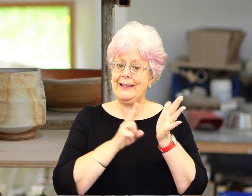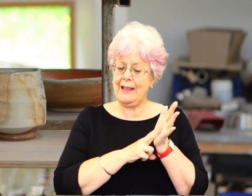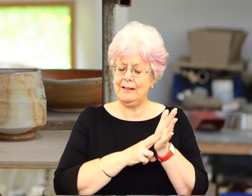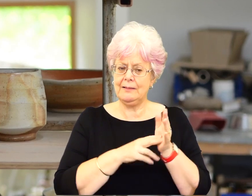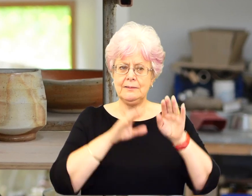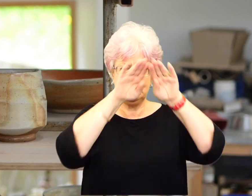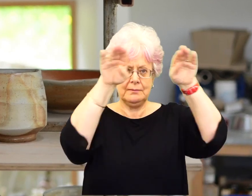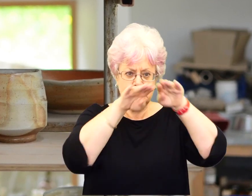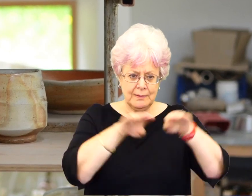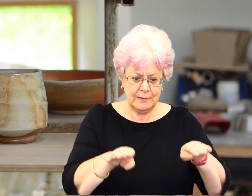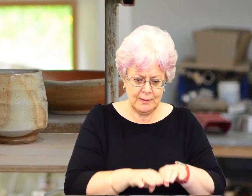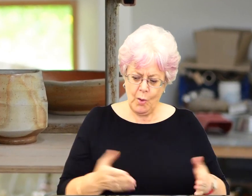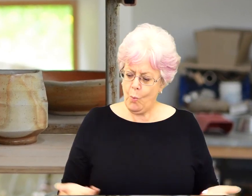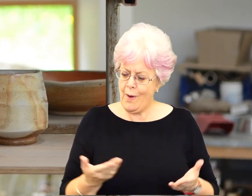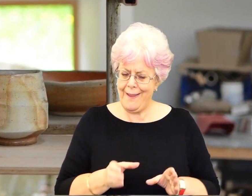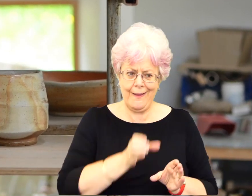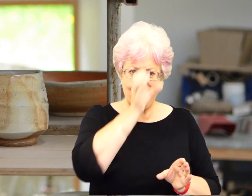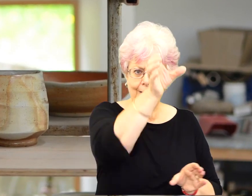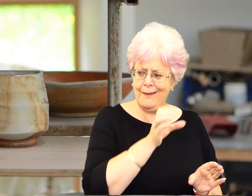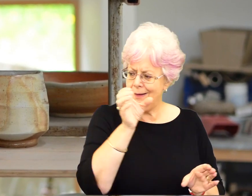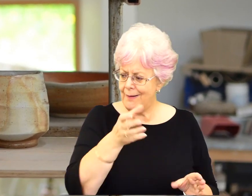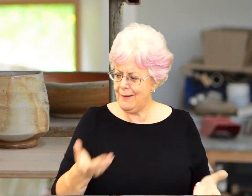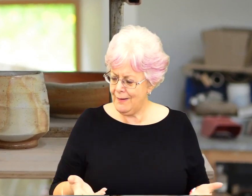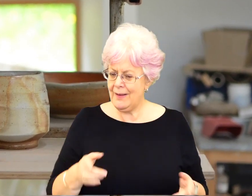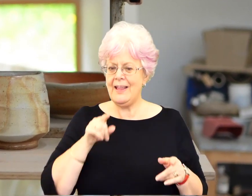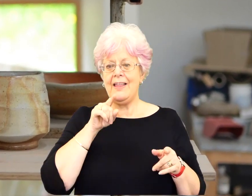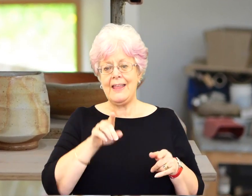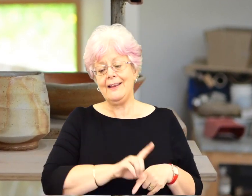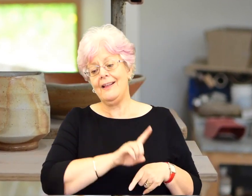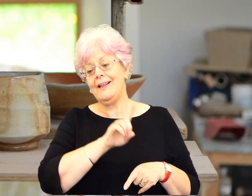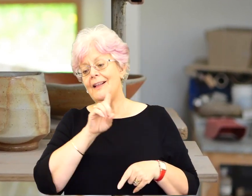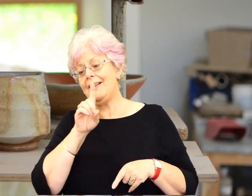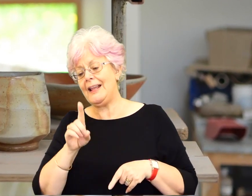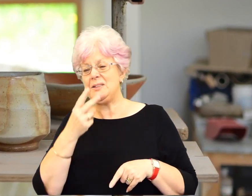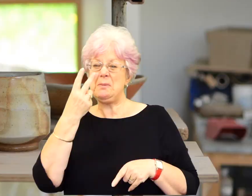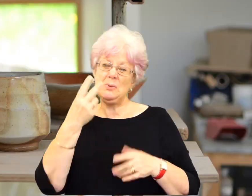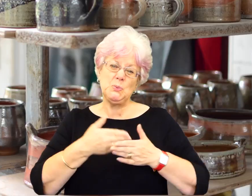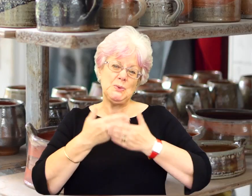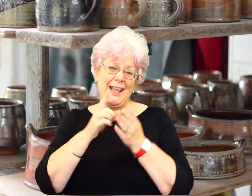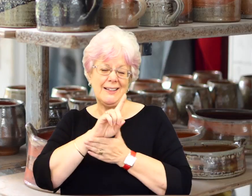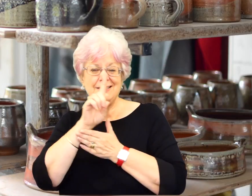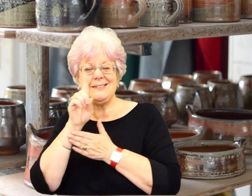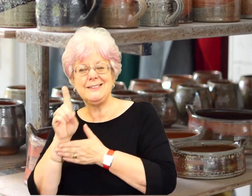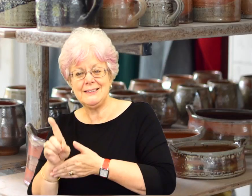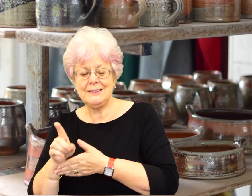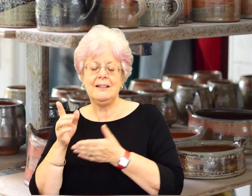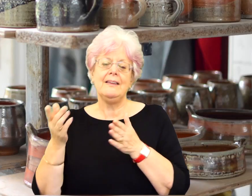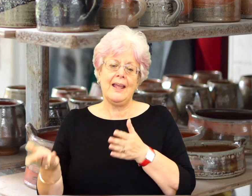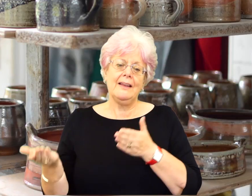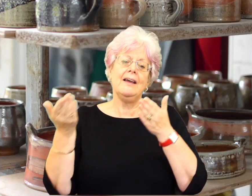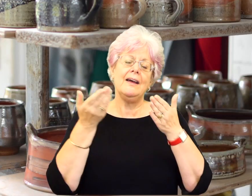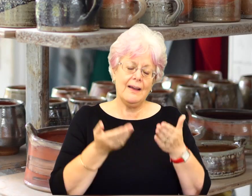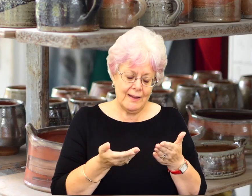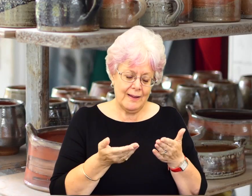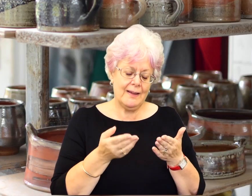of where they're going in the kiln. And then when I come back to slipping them, that might be 2 days later or something, I'll come back and write the notes here.